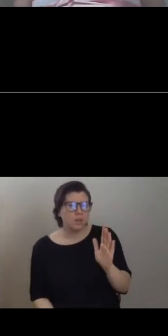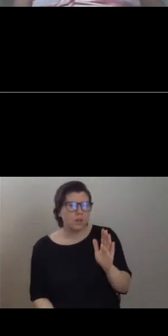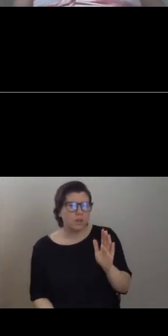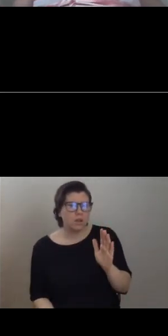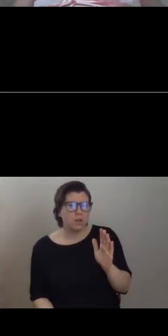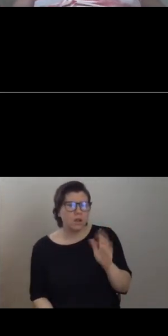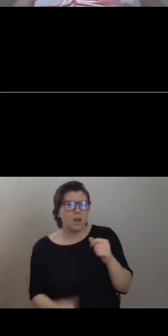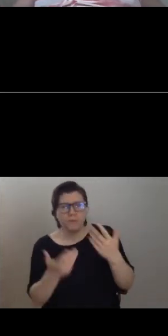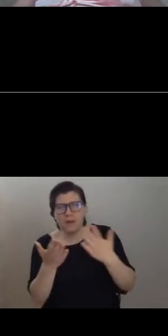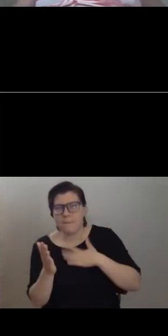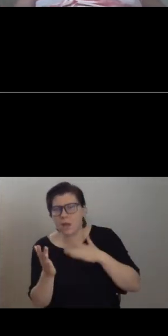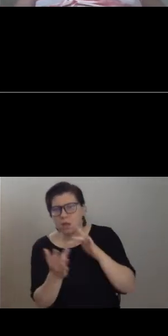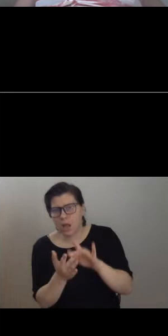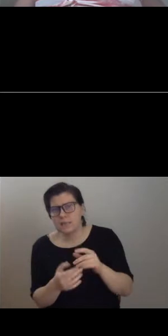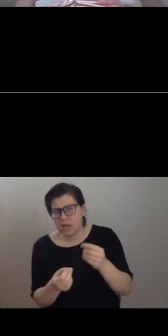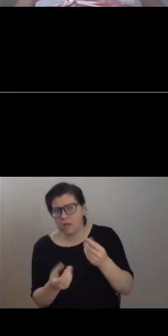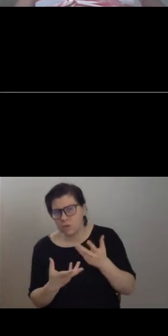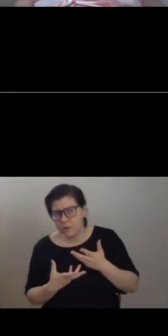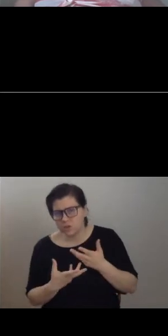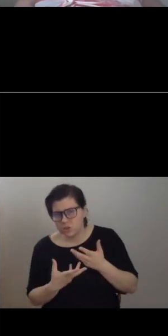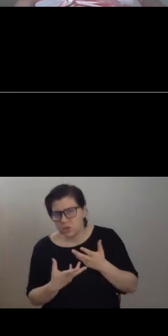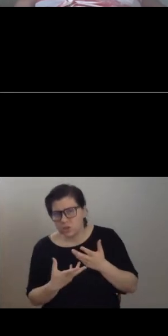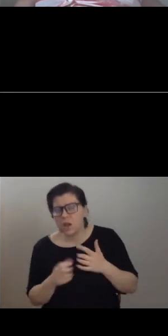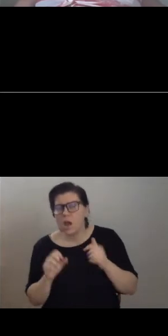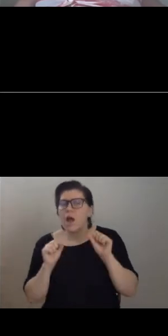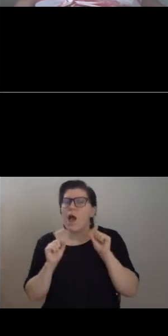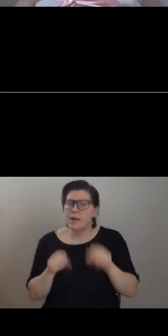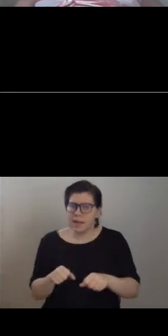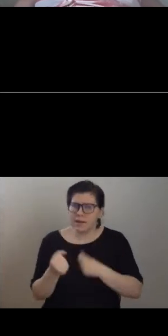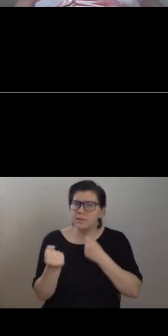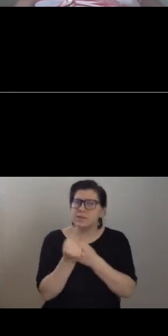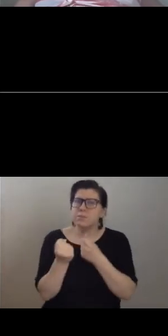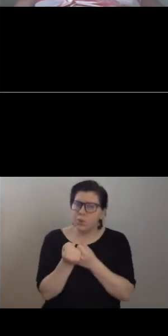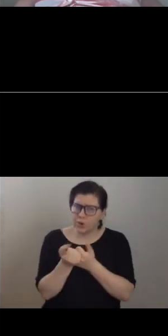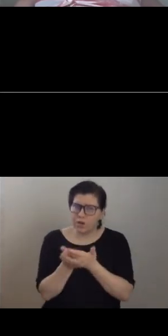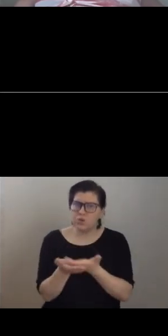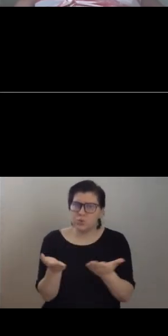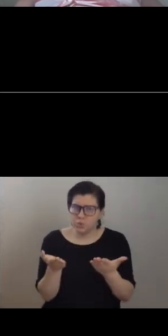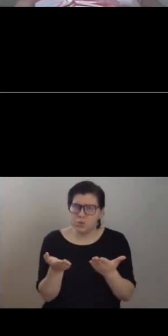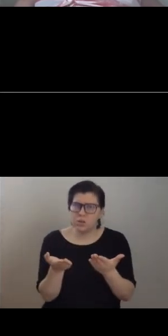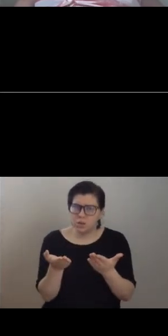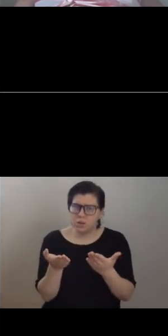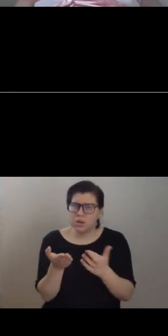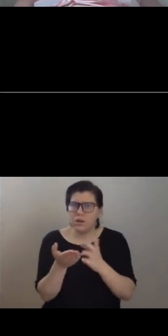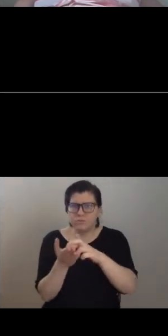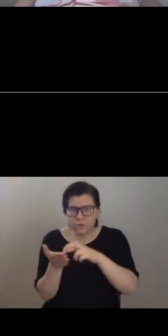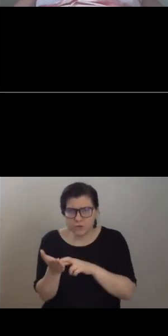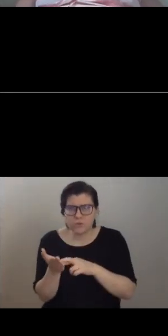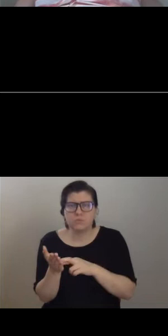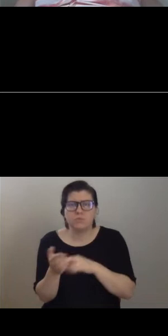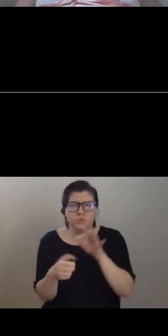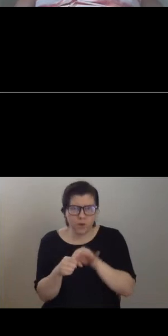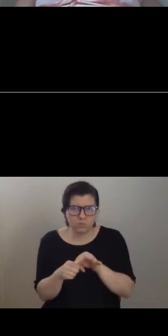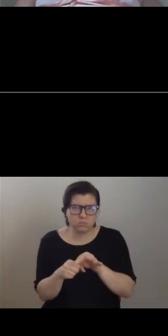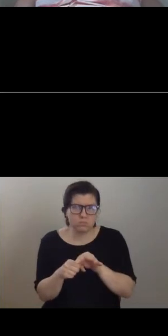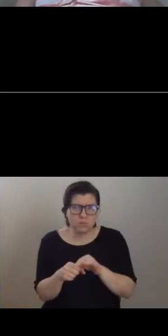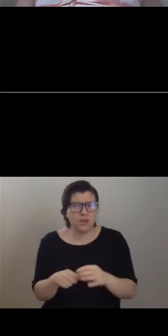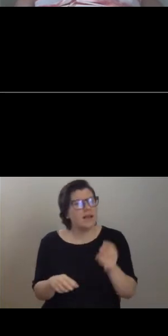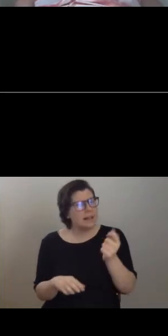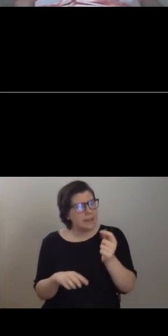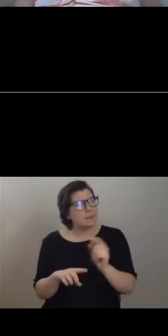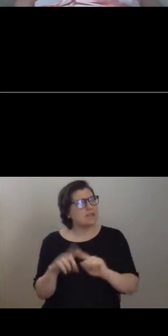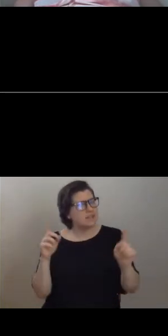have my contact information, and I can support you in getting registered to vote. It's a little bit different than